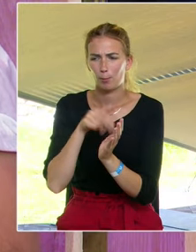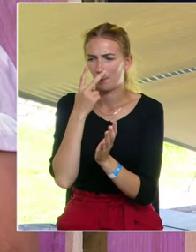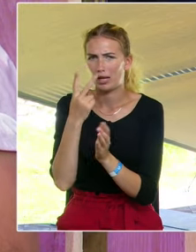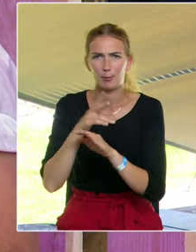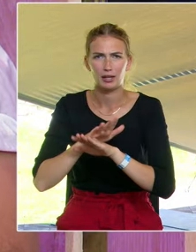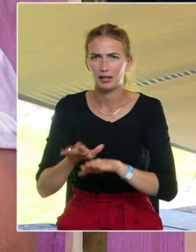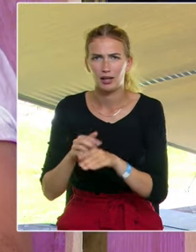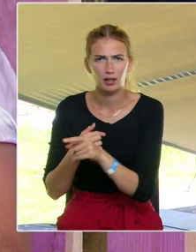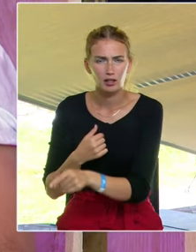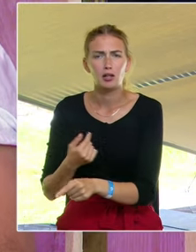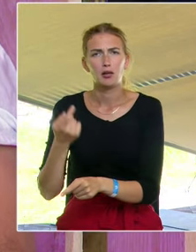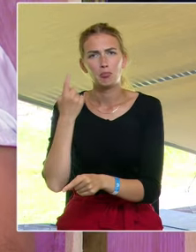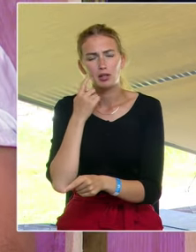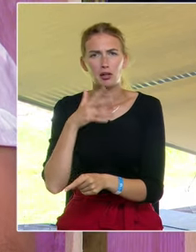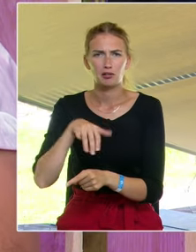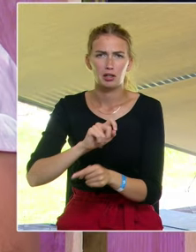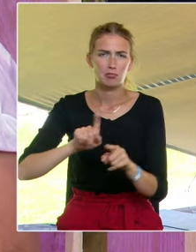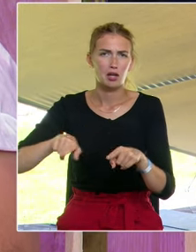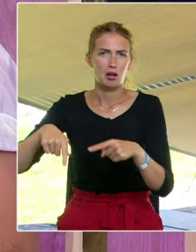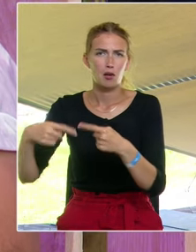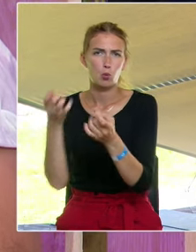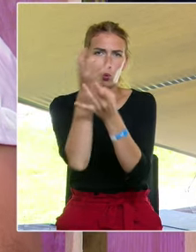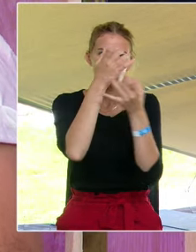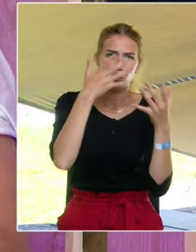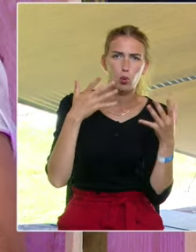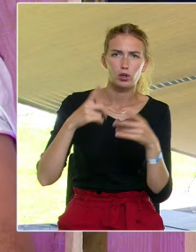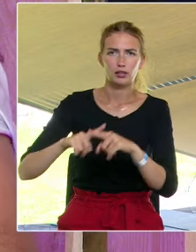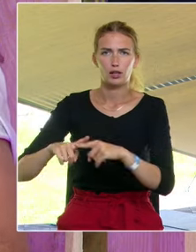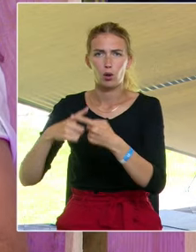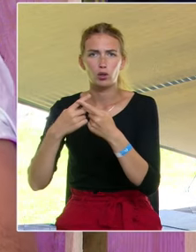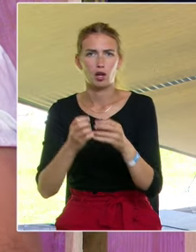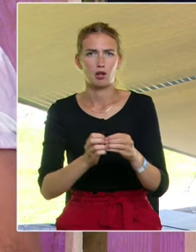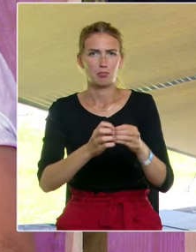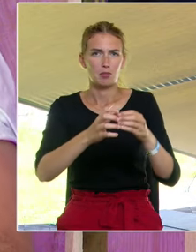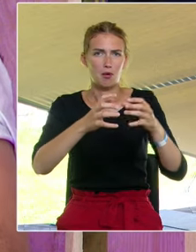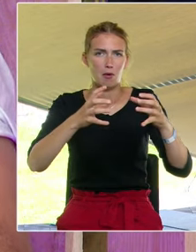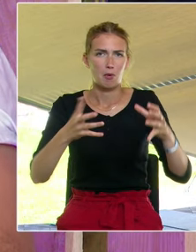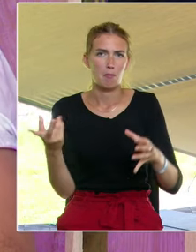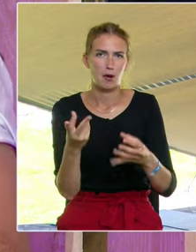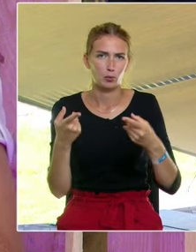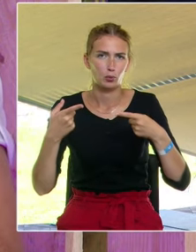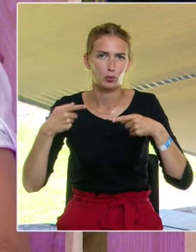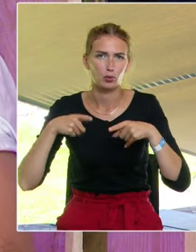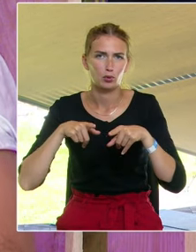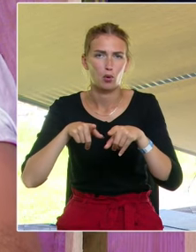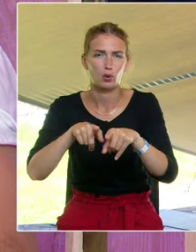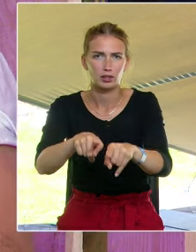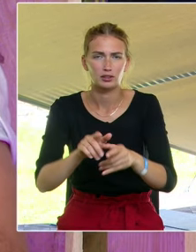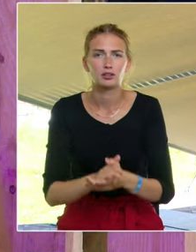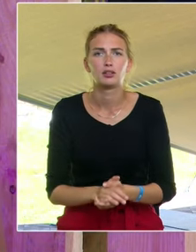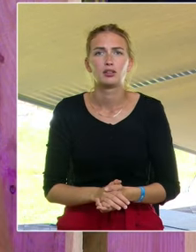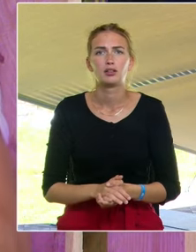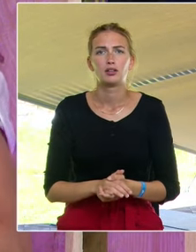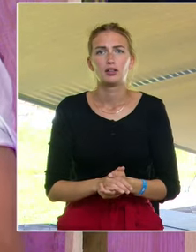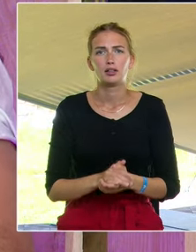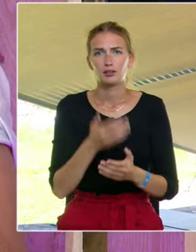things happen in the fringes, whereas a culture and technology, like, you know, Finland is a fringe country, but you guys, like, you know, invented mobile phone and created